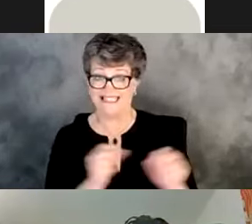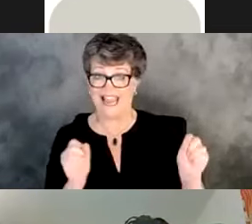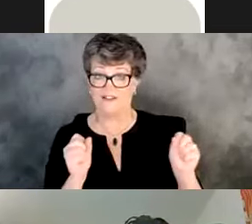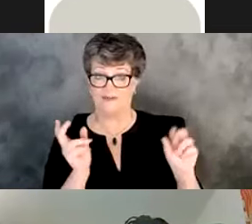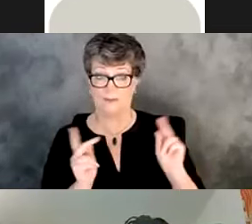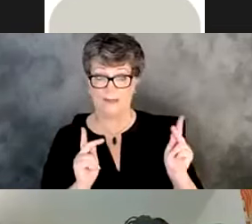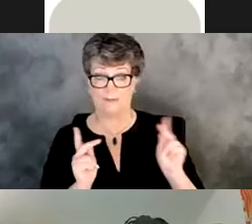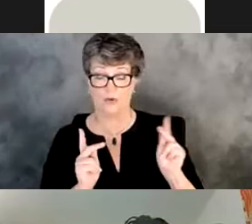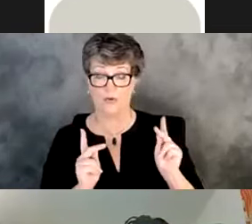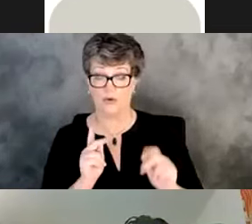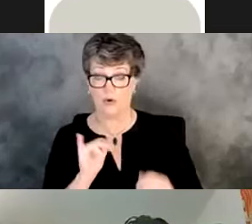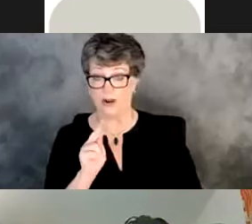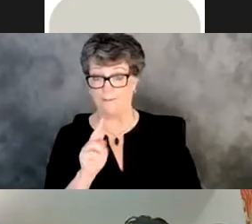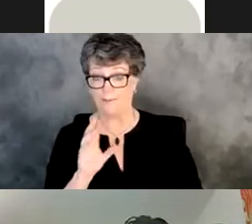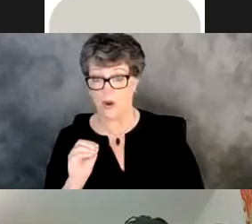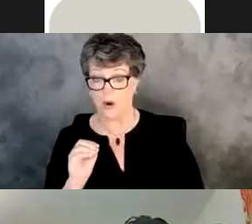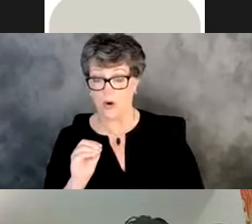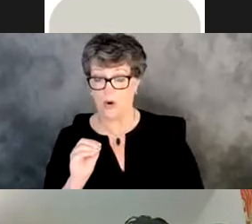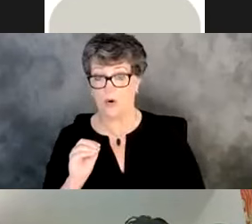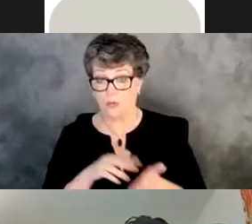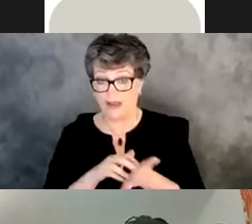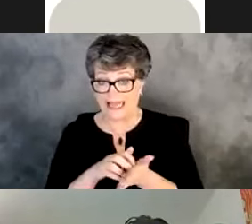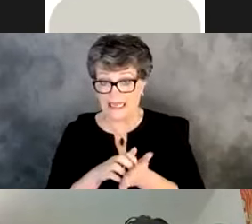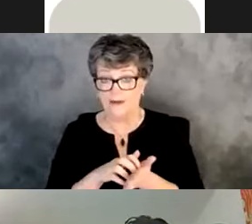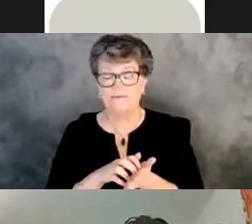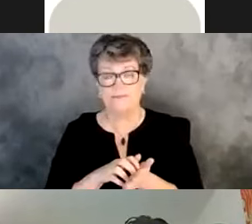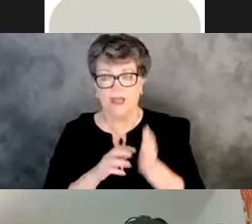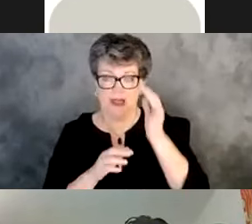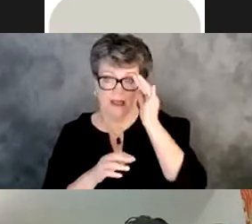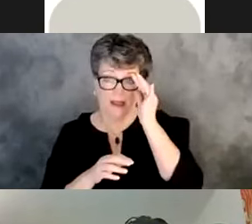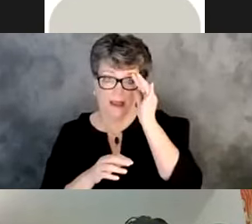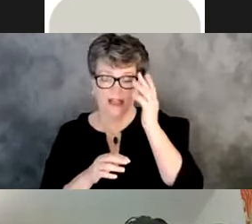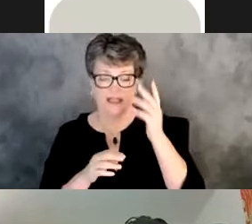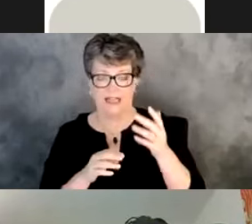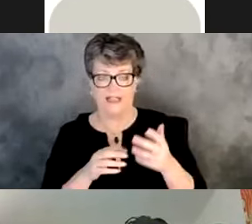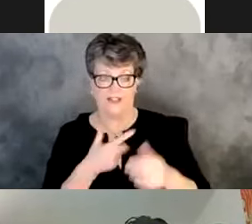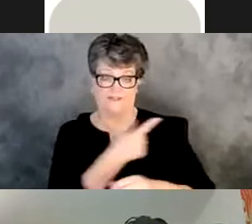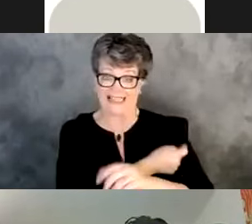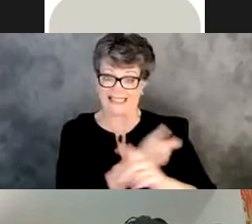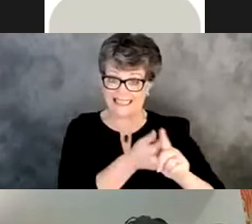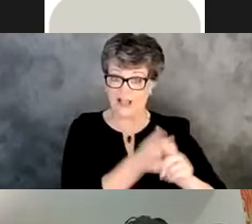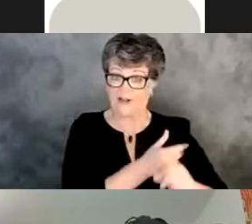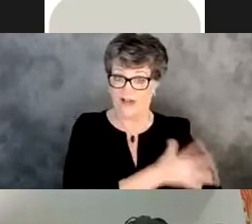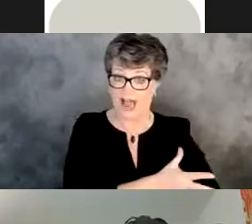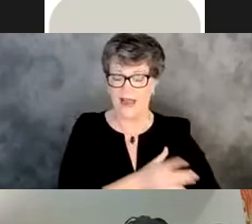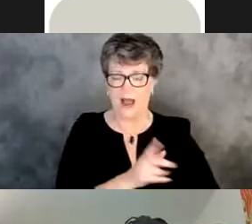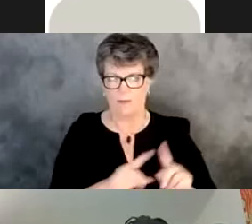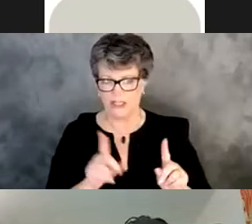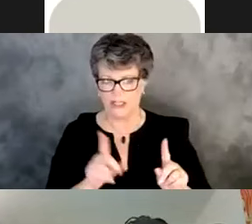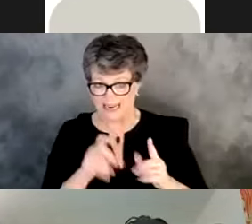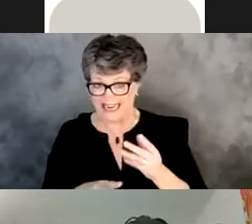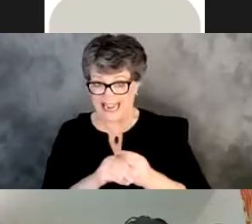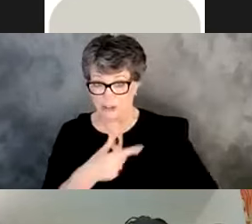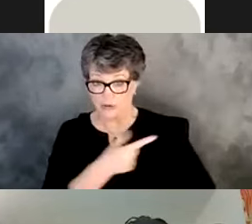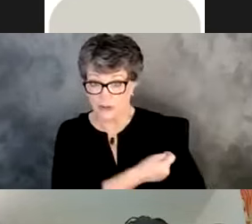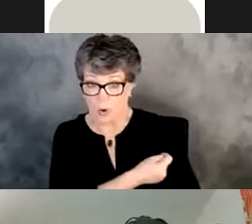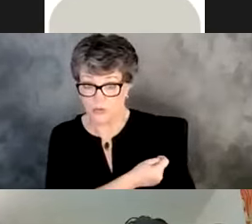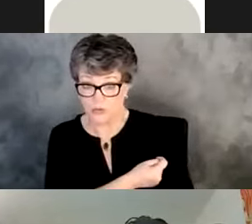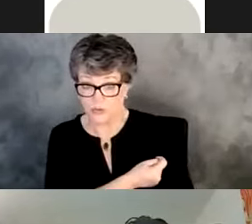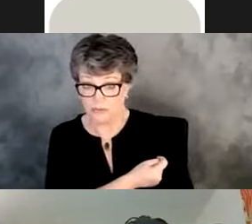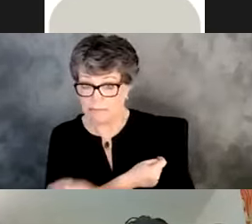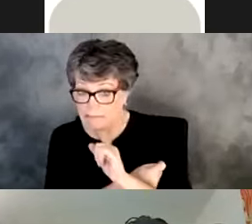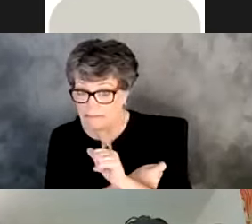are immunocompromised. So we're already talking that the issue is not getting the vaccine itself. The issue is whether or not you need an extra dose. Like that's